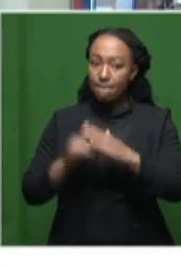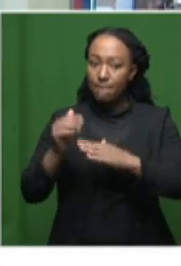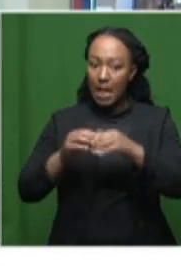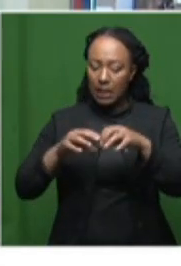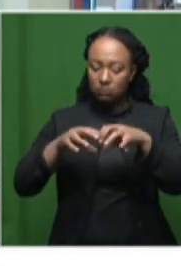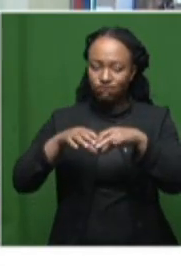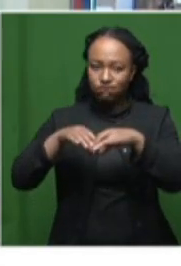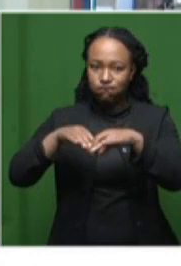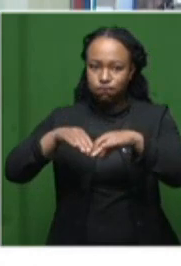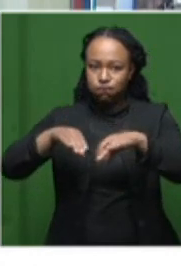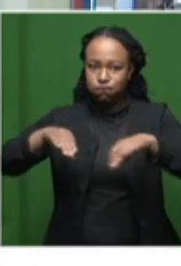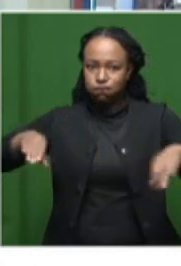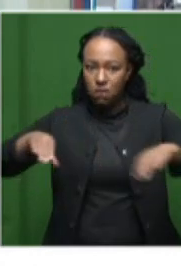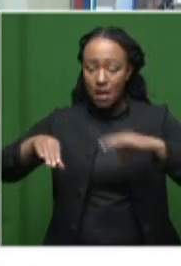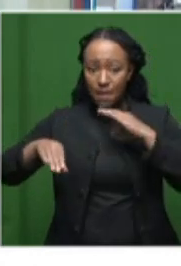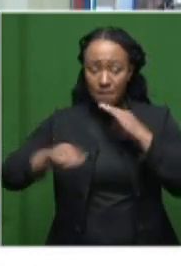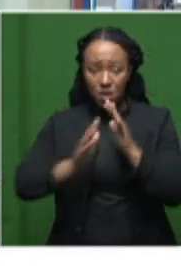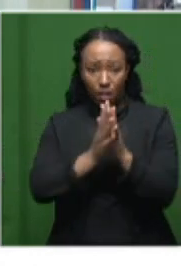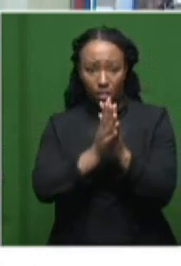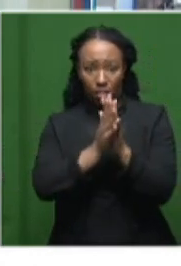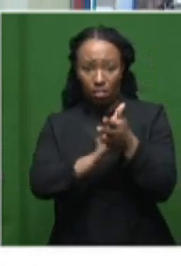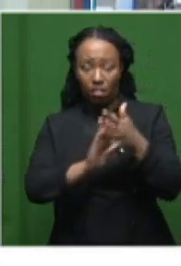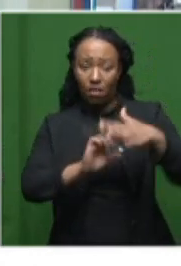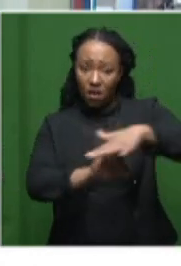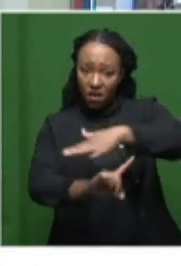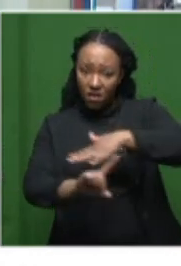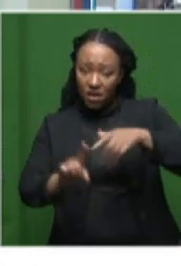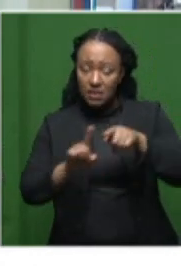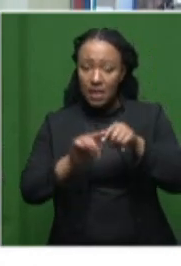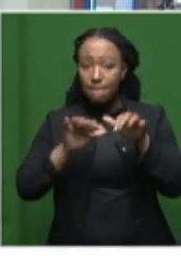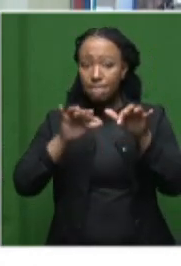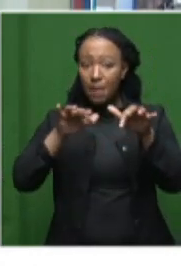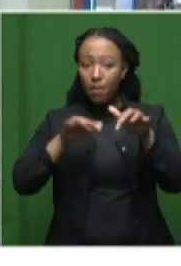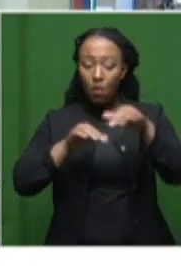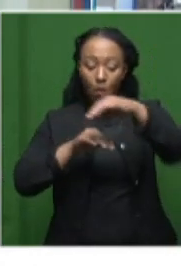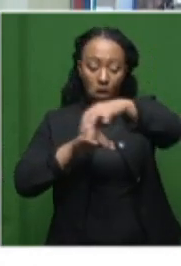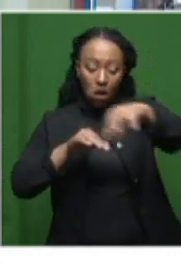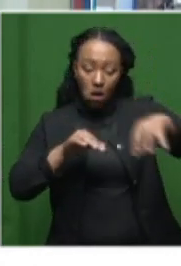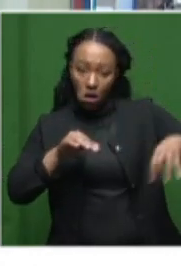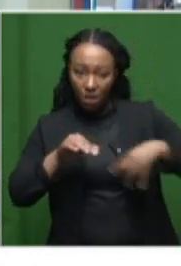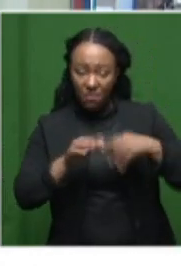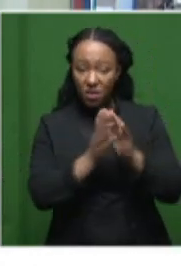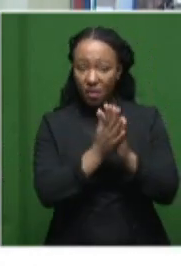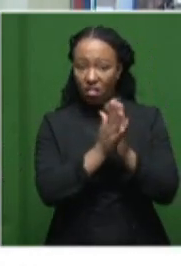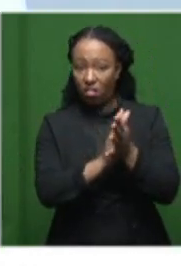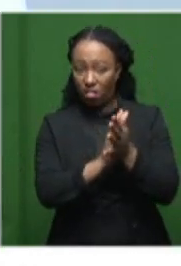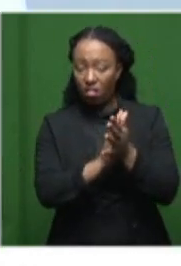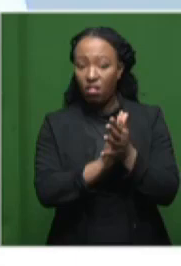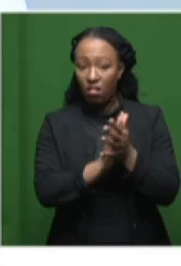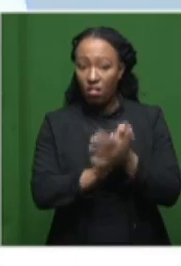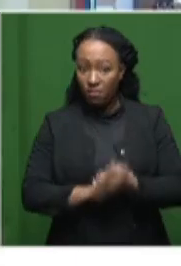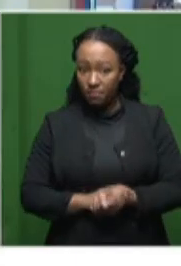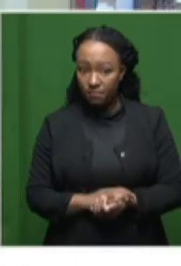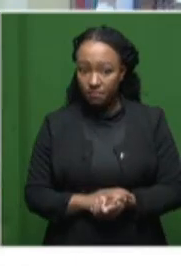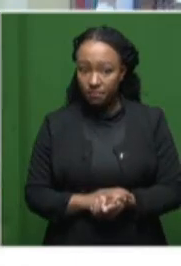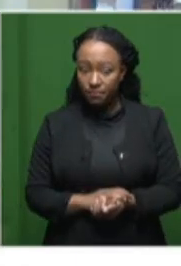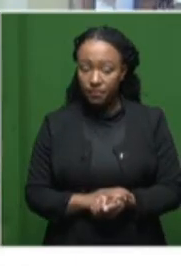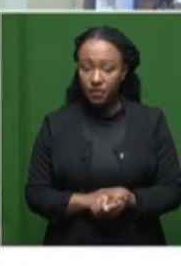harmful to the environment and to people living around a nuclear plant. Yes, thank you very much.